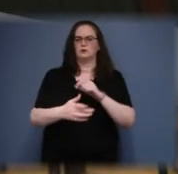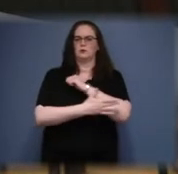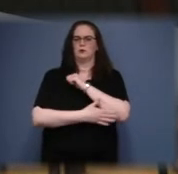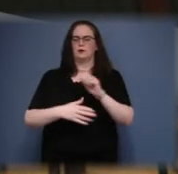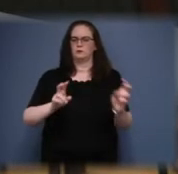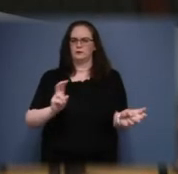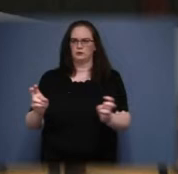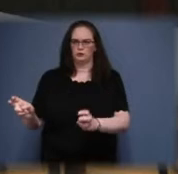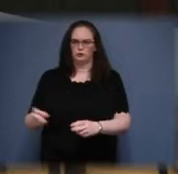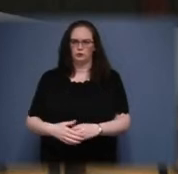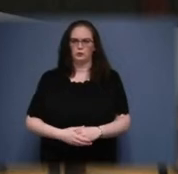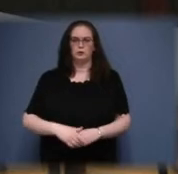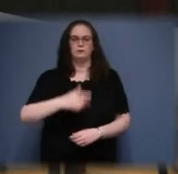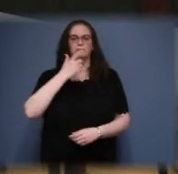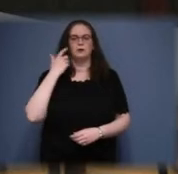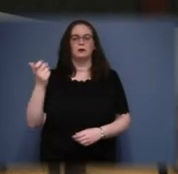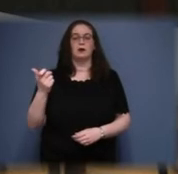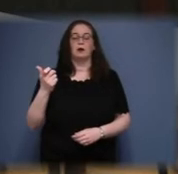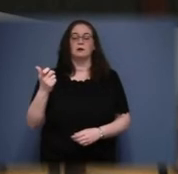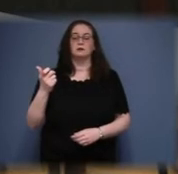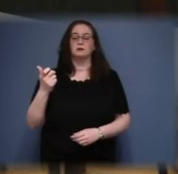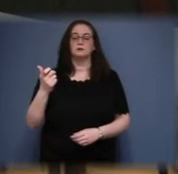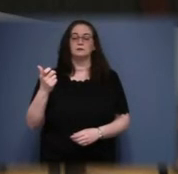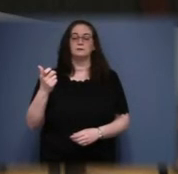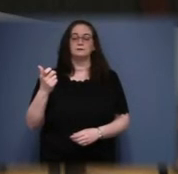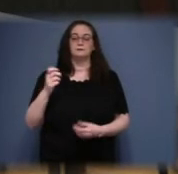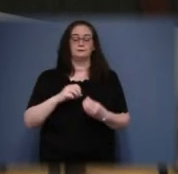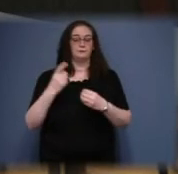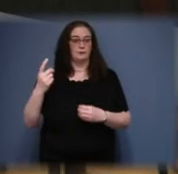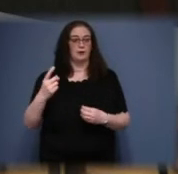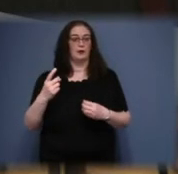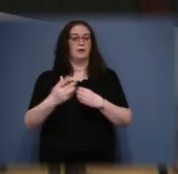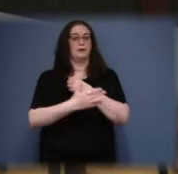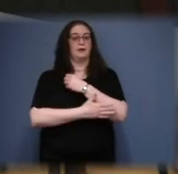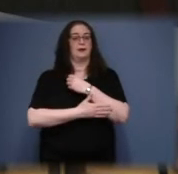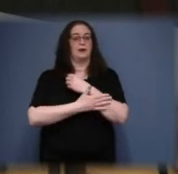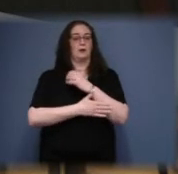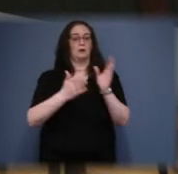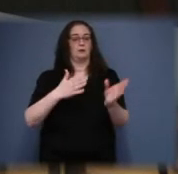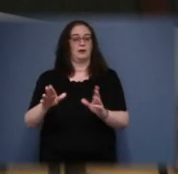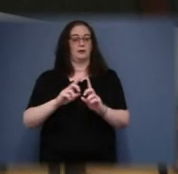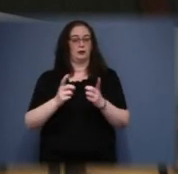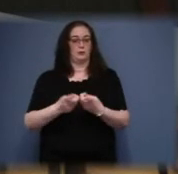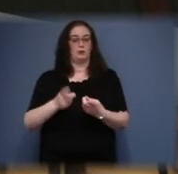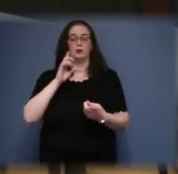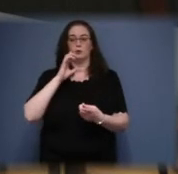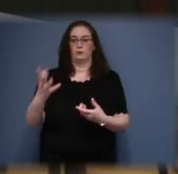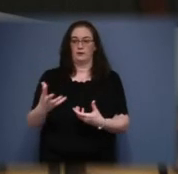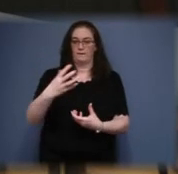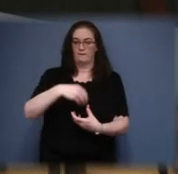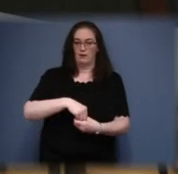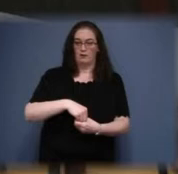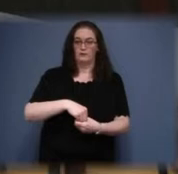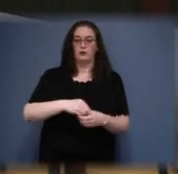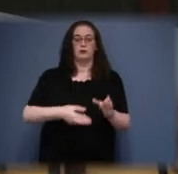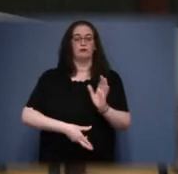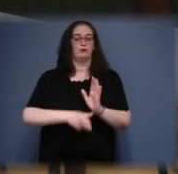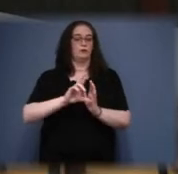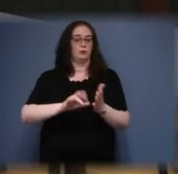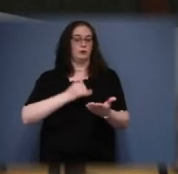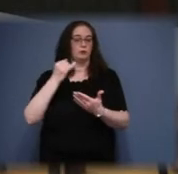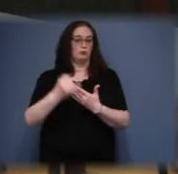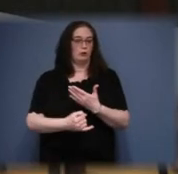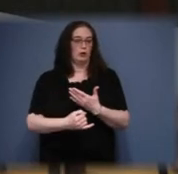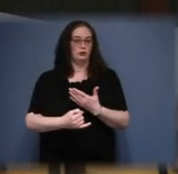issue because, number one, the county planning department will be involved in reviewing this